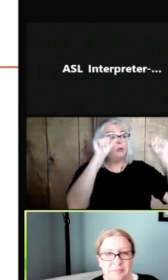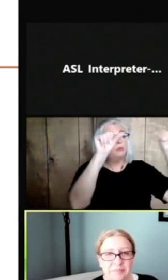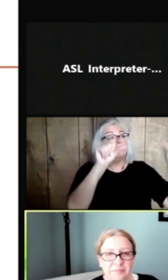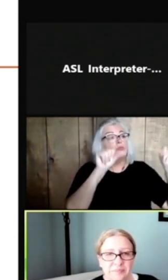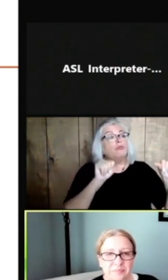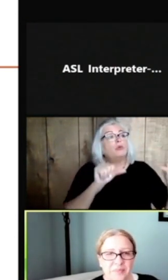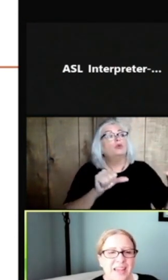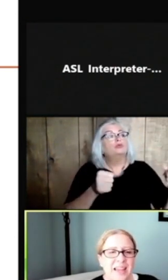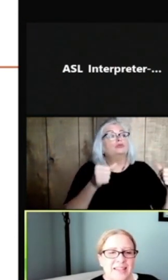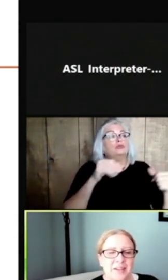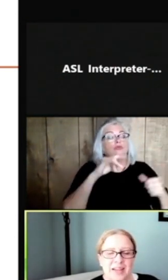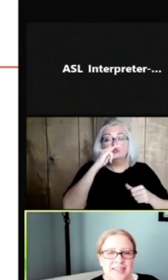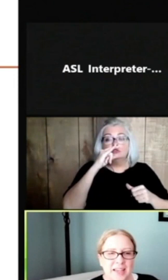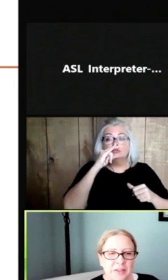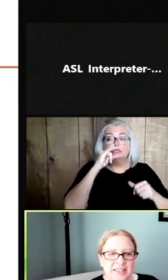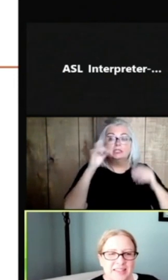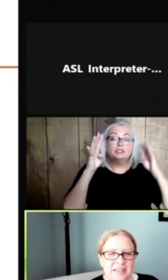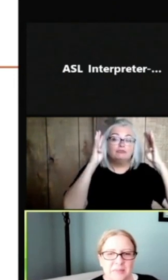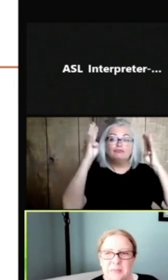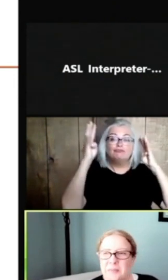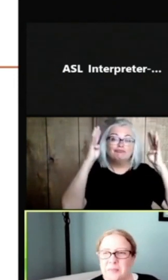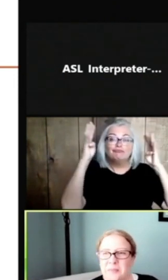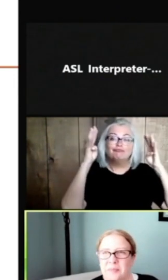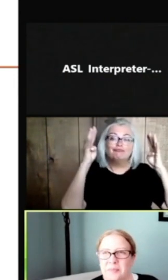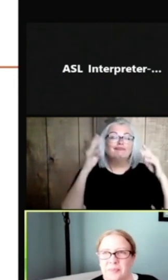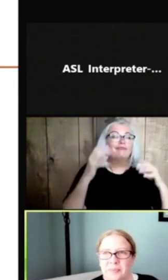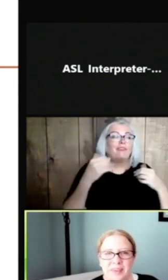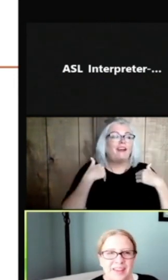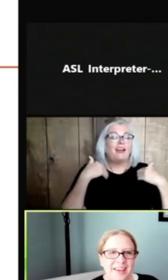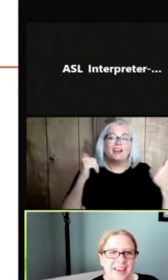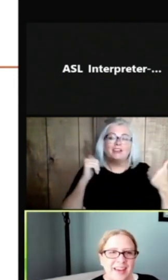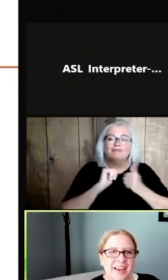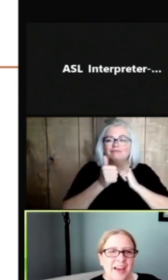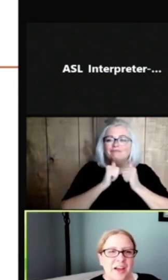children. So next slide, please.